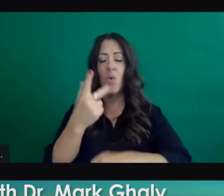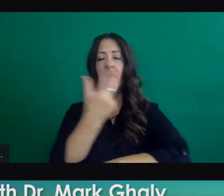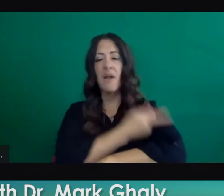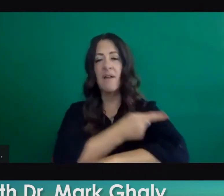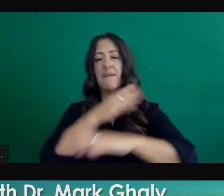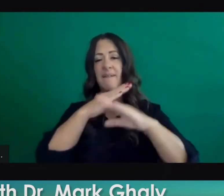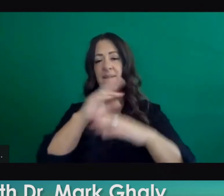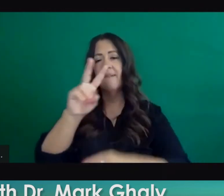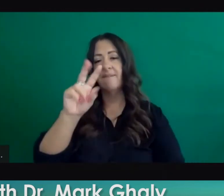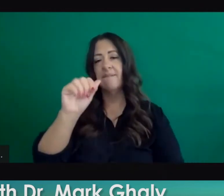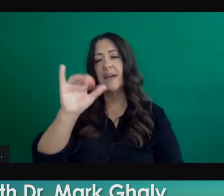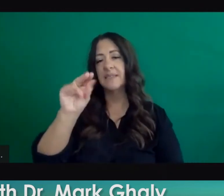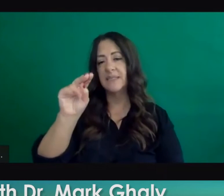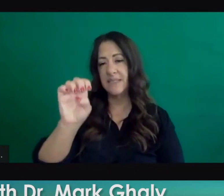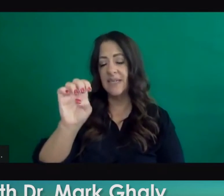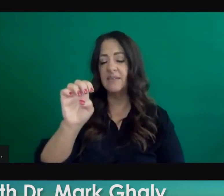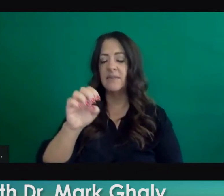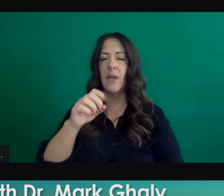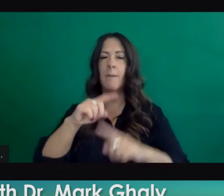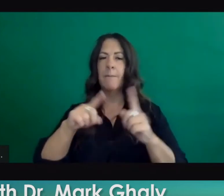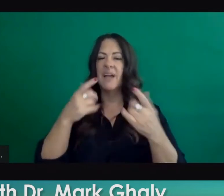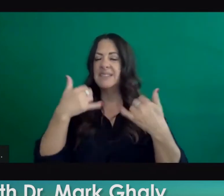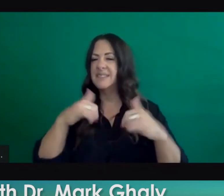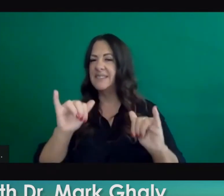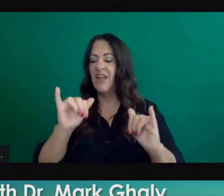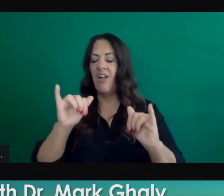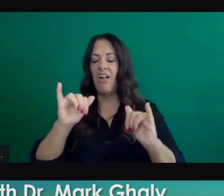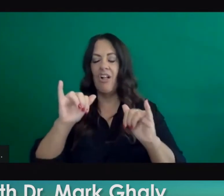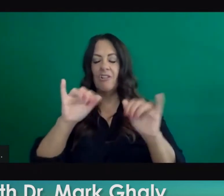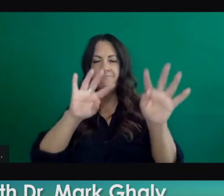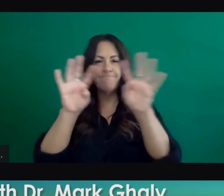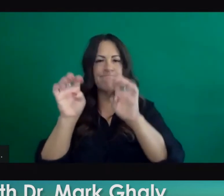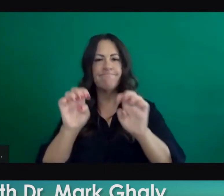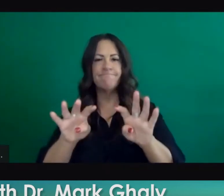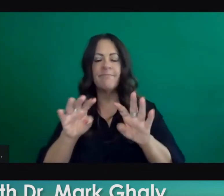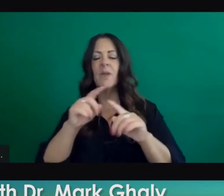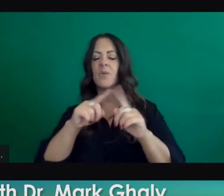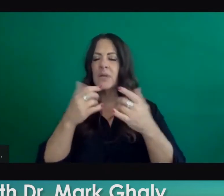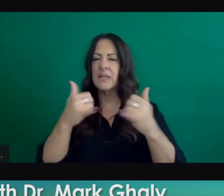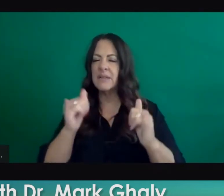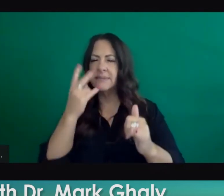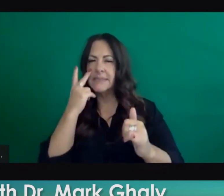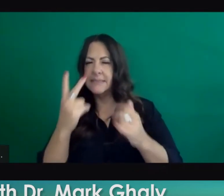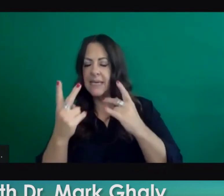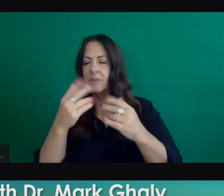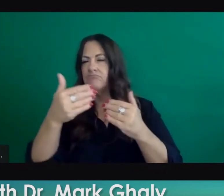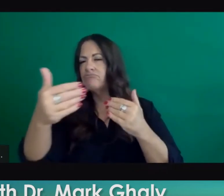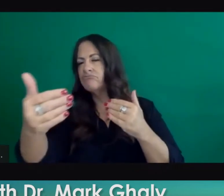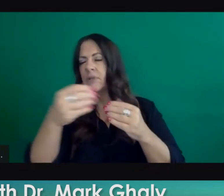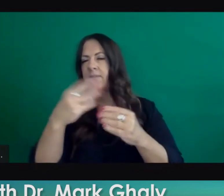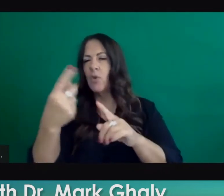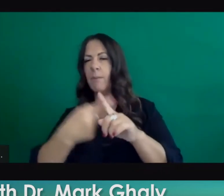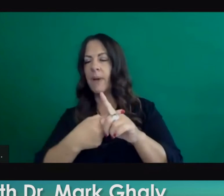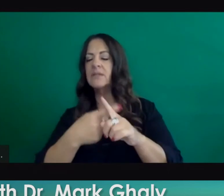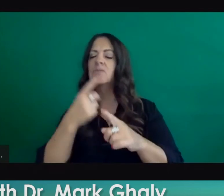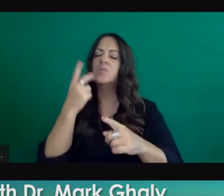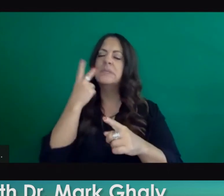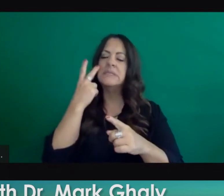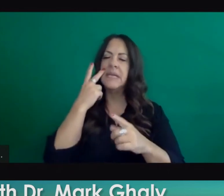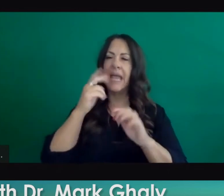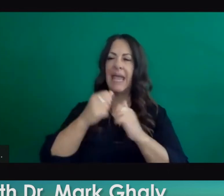we get through the next many months to determine what, if any, adjustments should be made to our tiering system as it exists today.